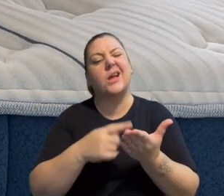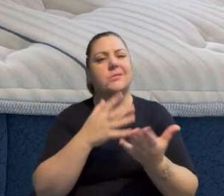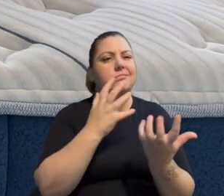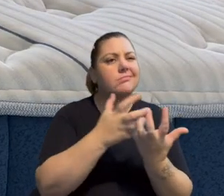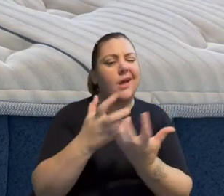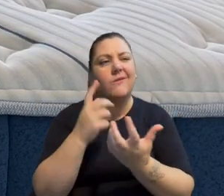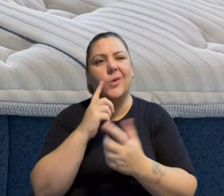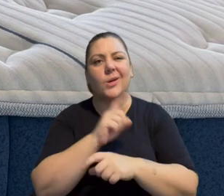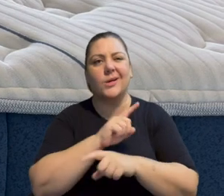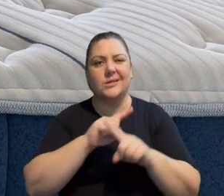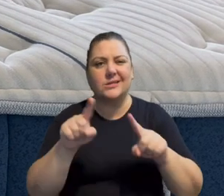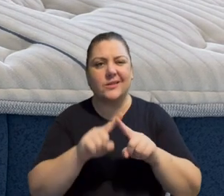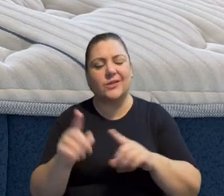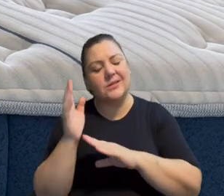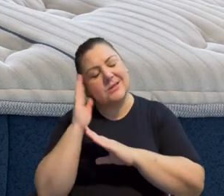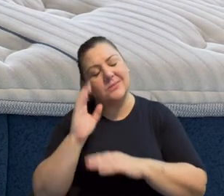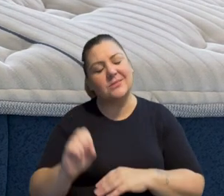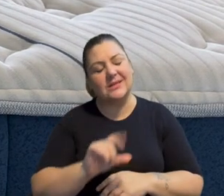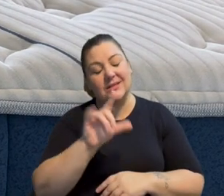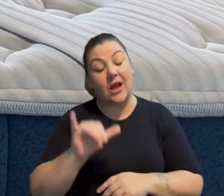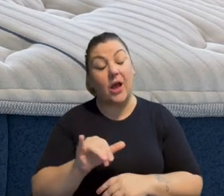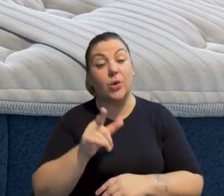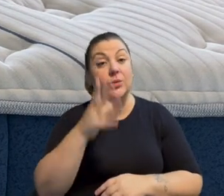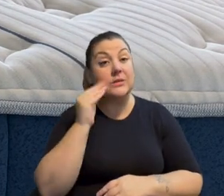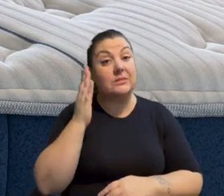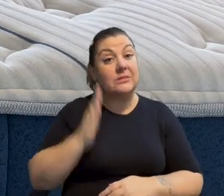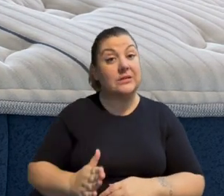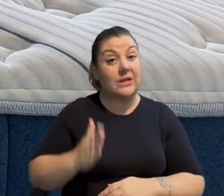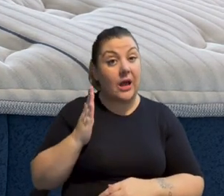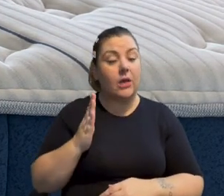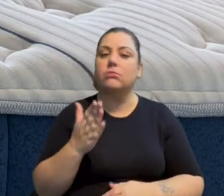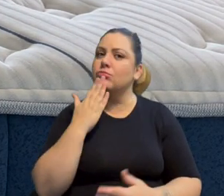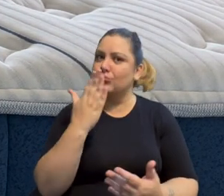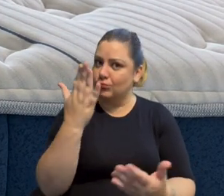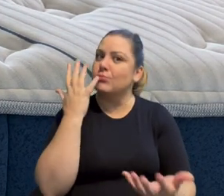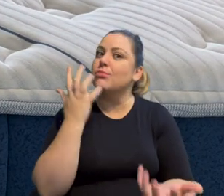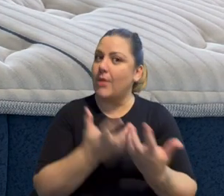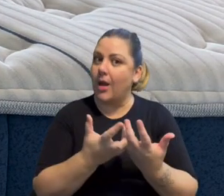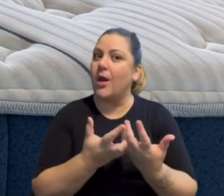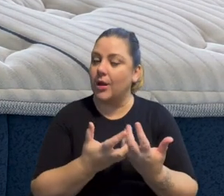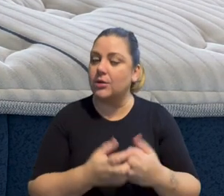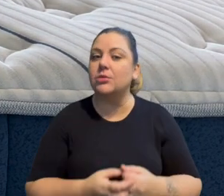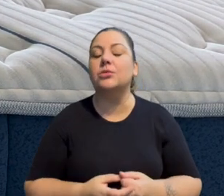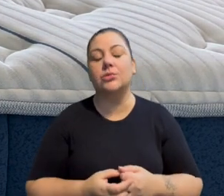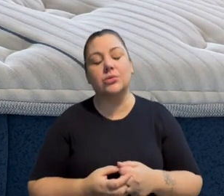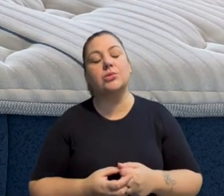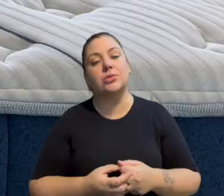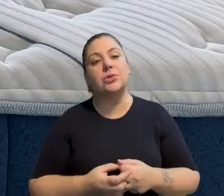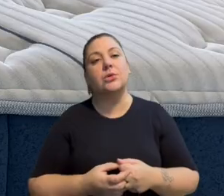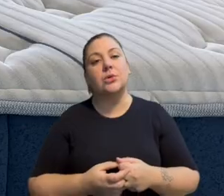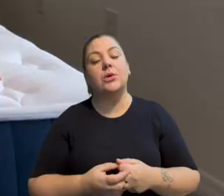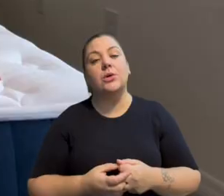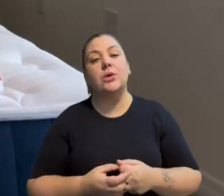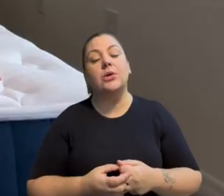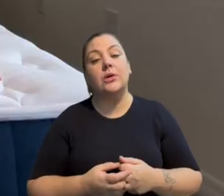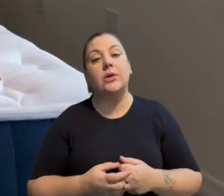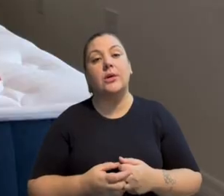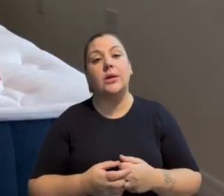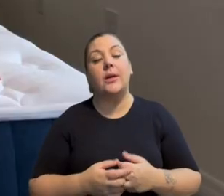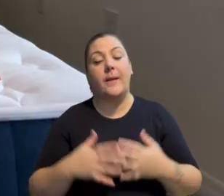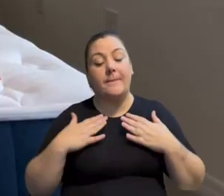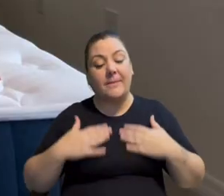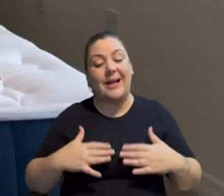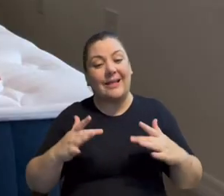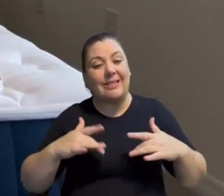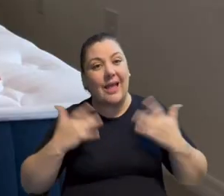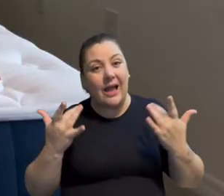this mattress would actually be good in this feel, the Luxury Plush feel. If you're a lightweight side sleeper, this